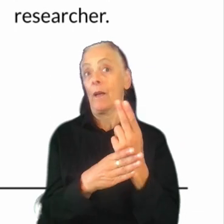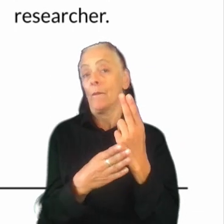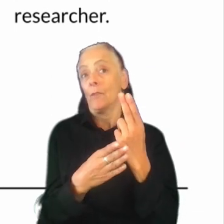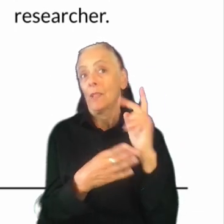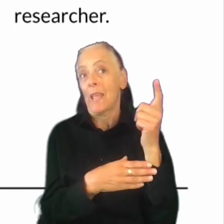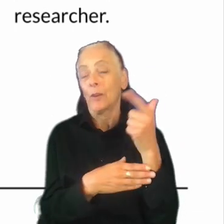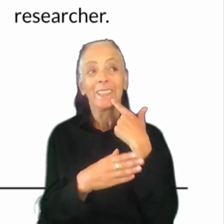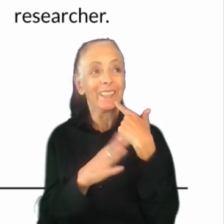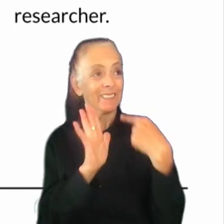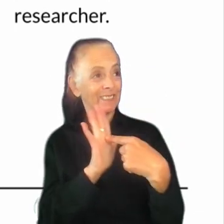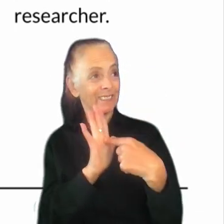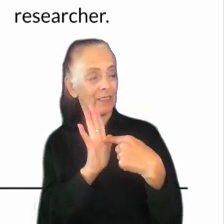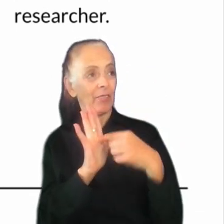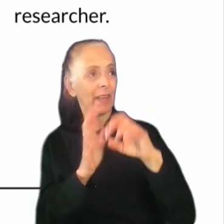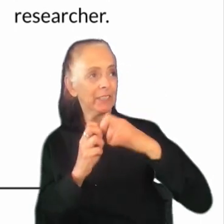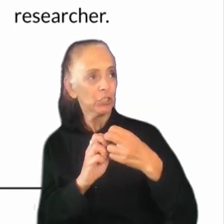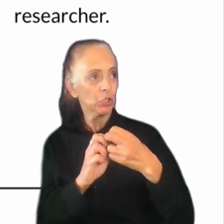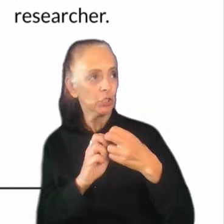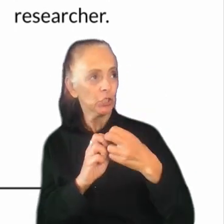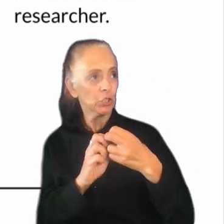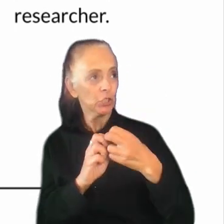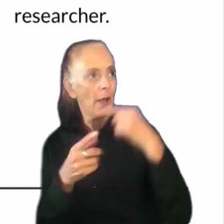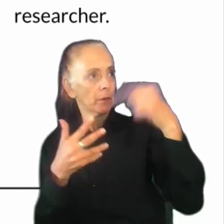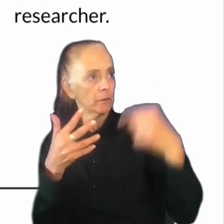say here's all the characters of this issue